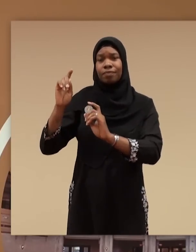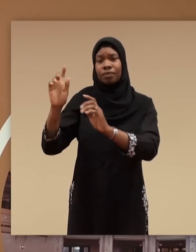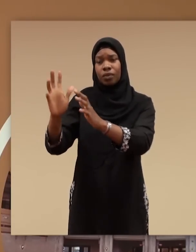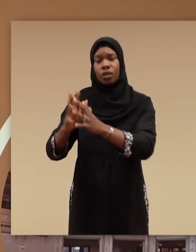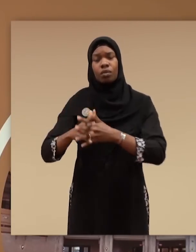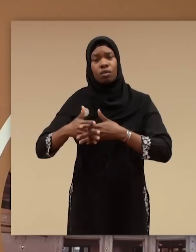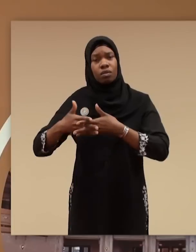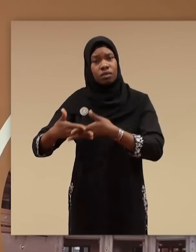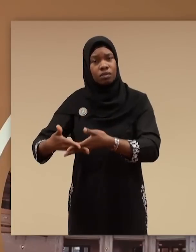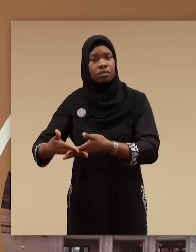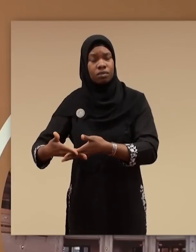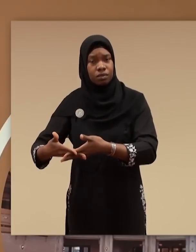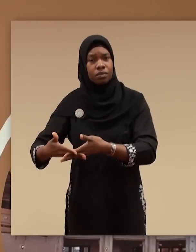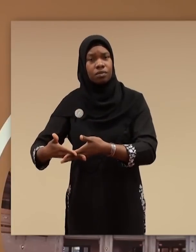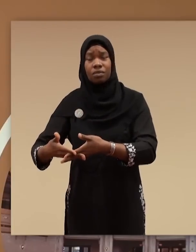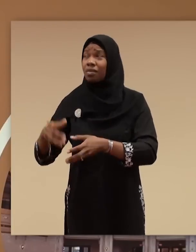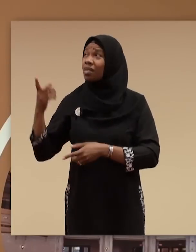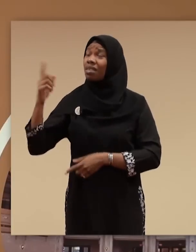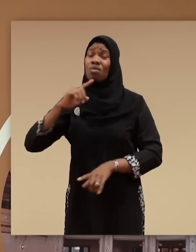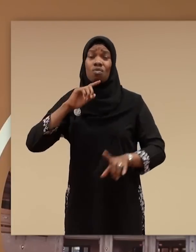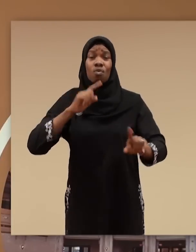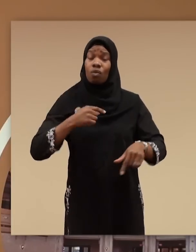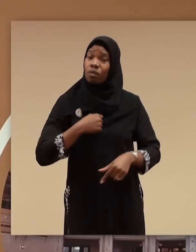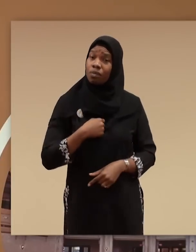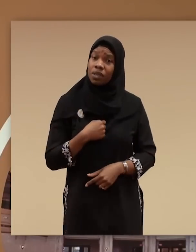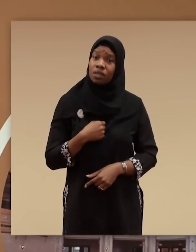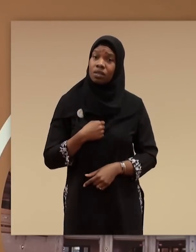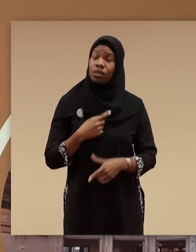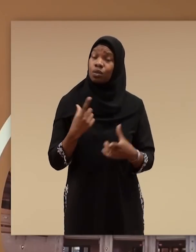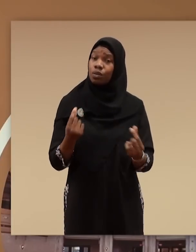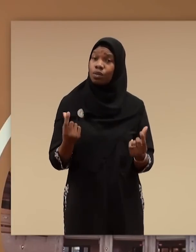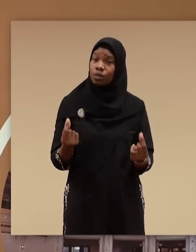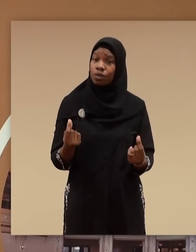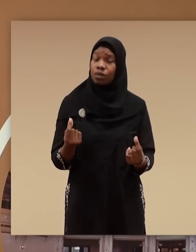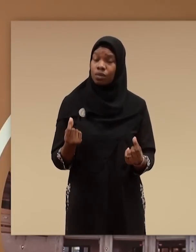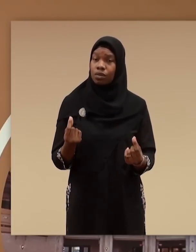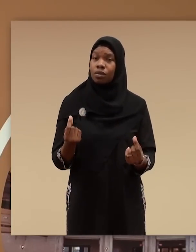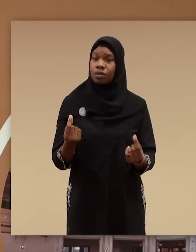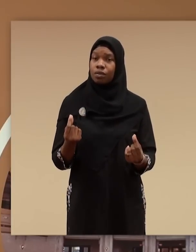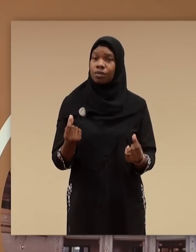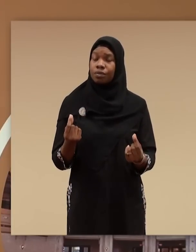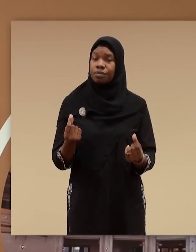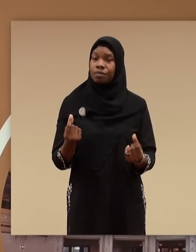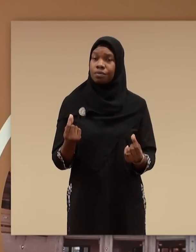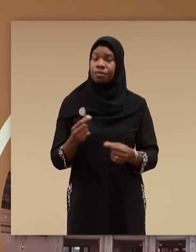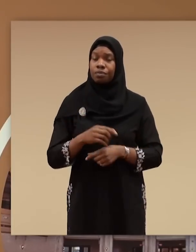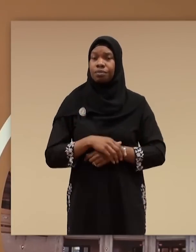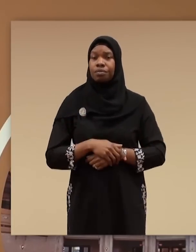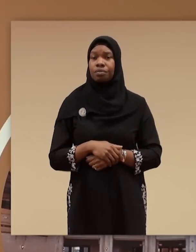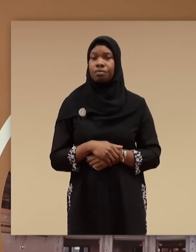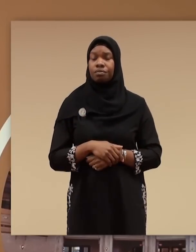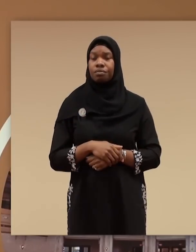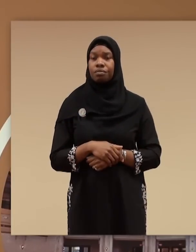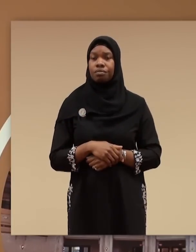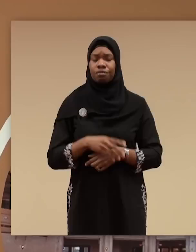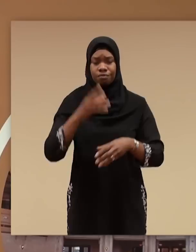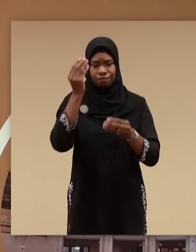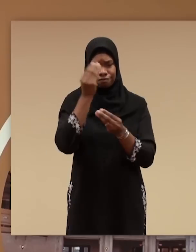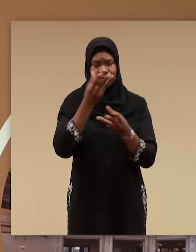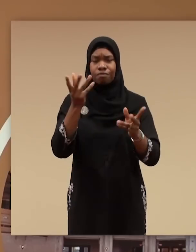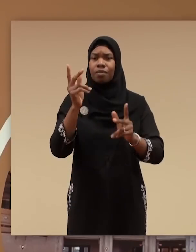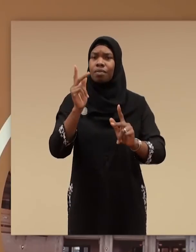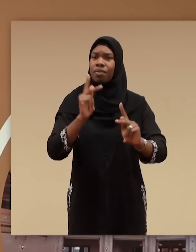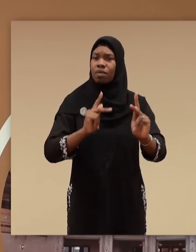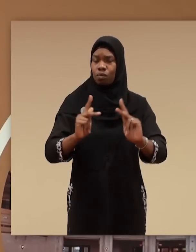ordered me to be the bringer of glad tidings and